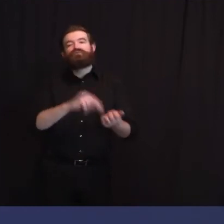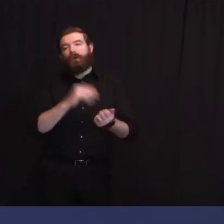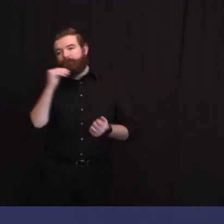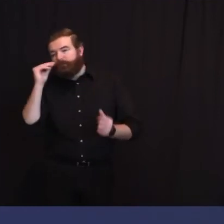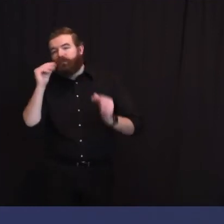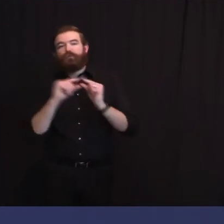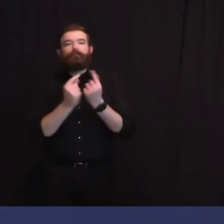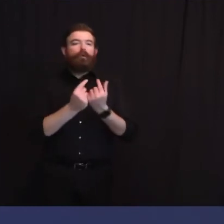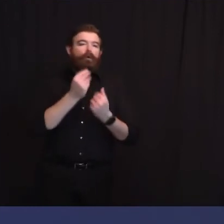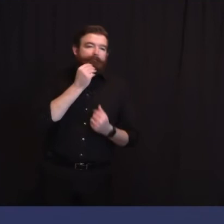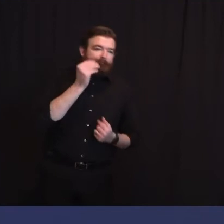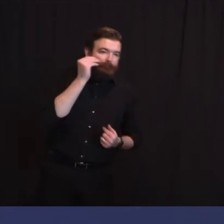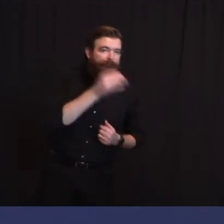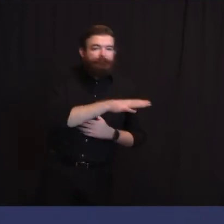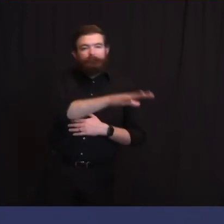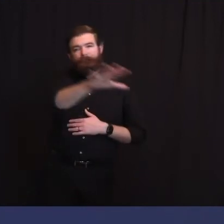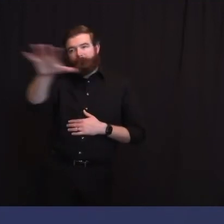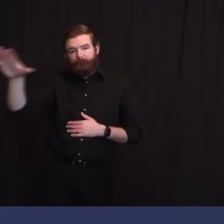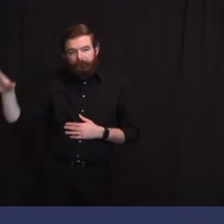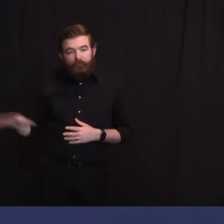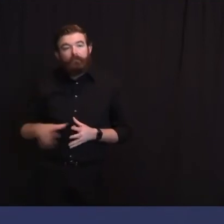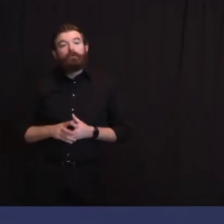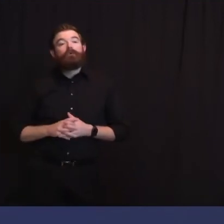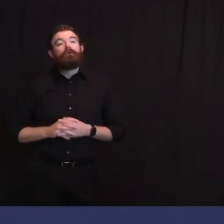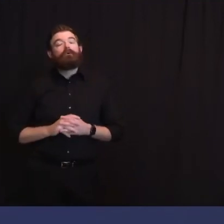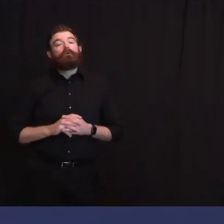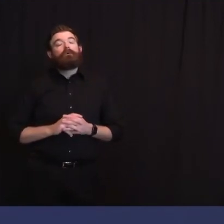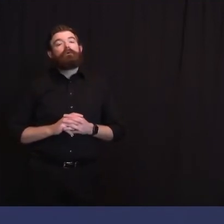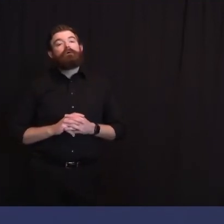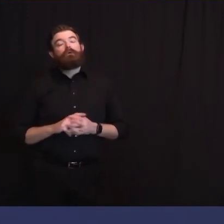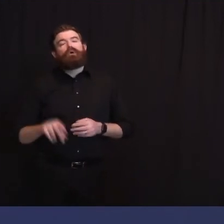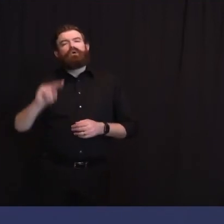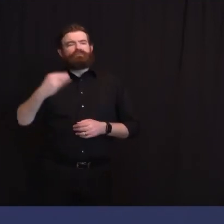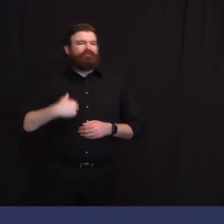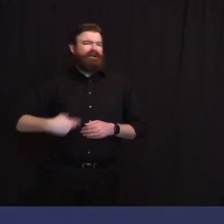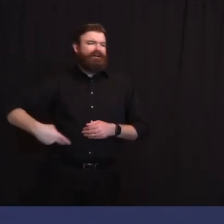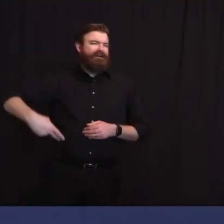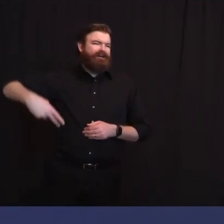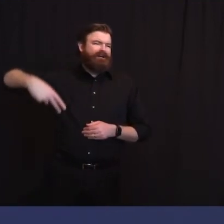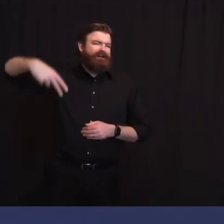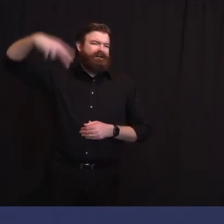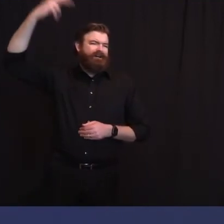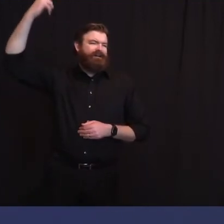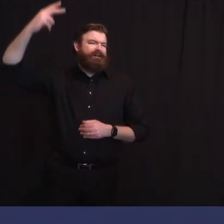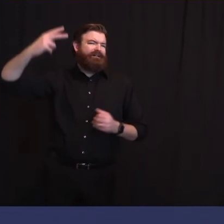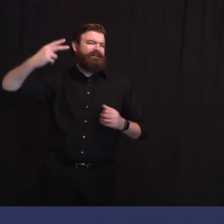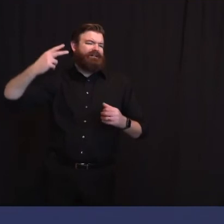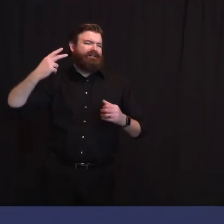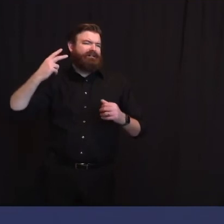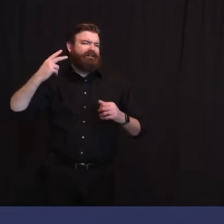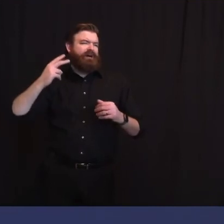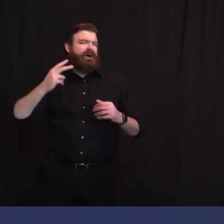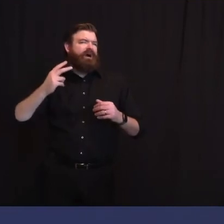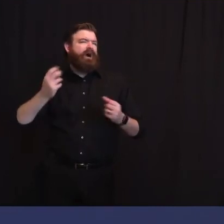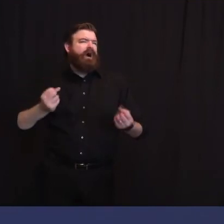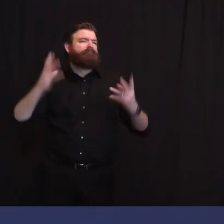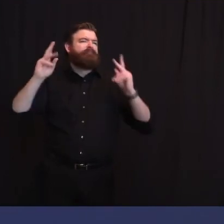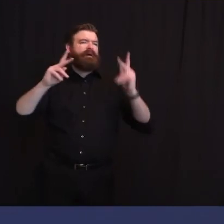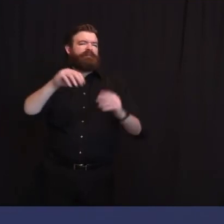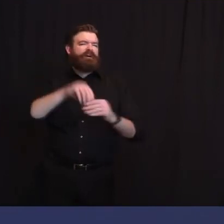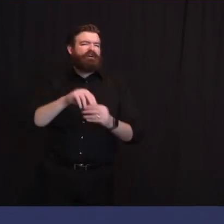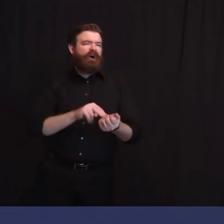recently, we've got the highest per capita reality of any American state. So this is not just like an average state in terms of